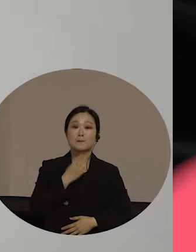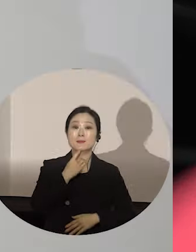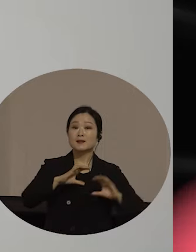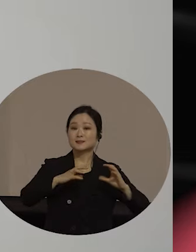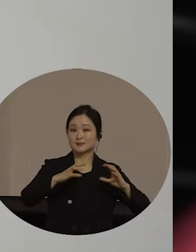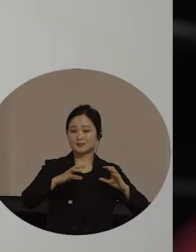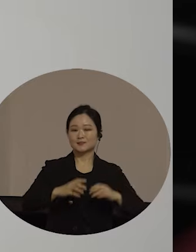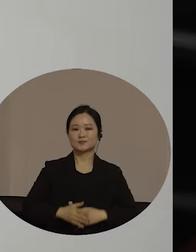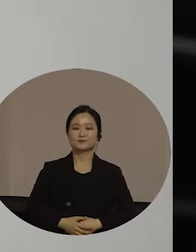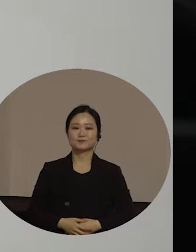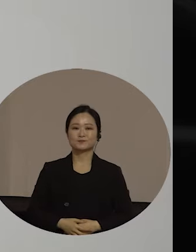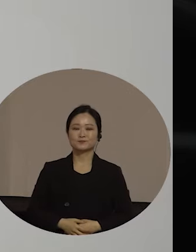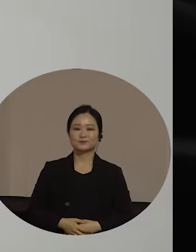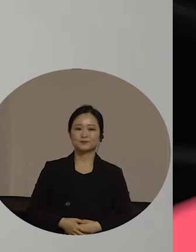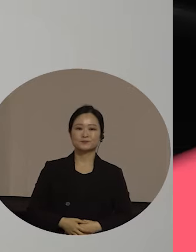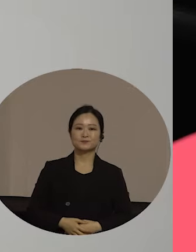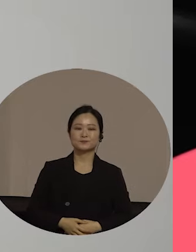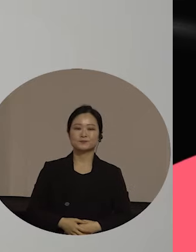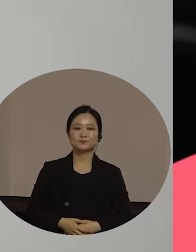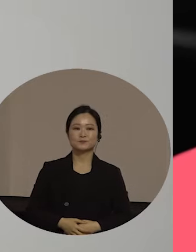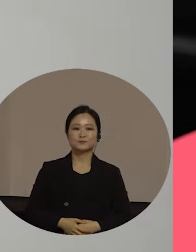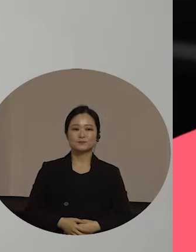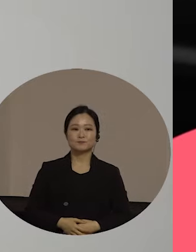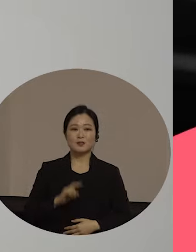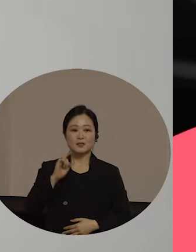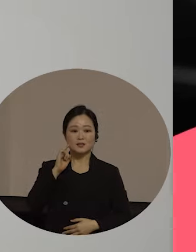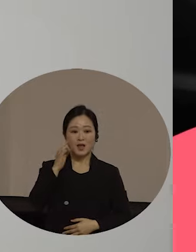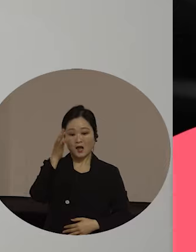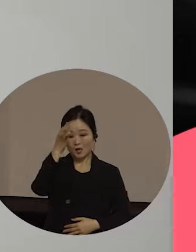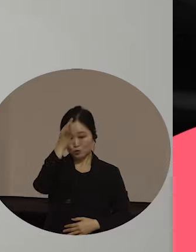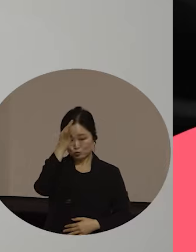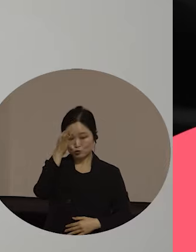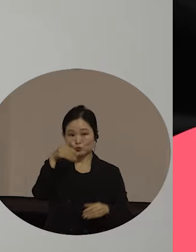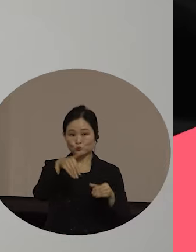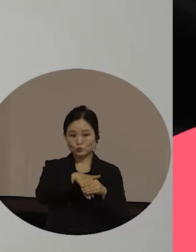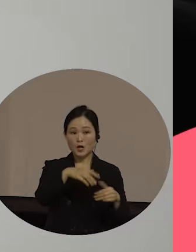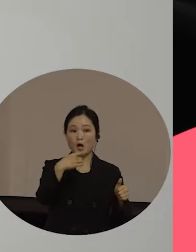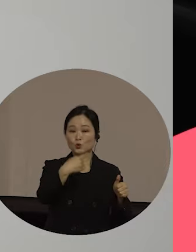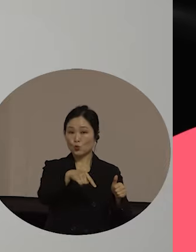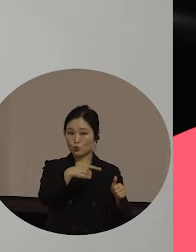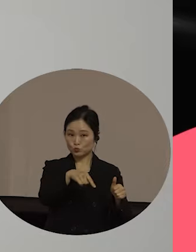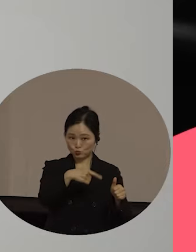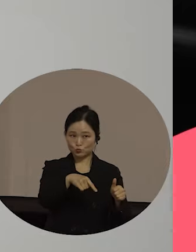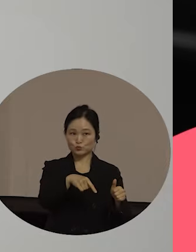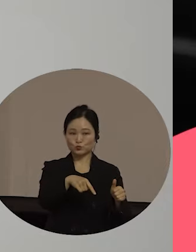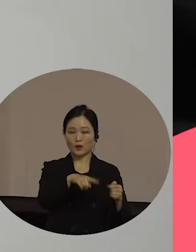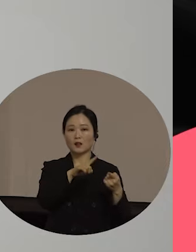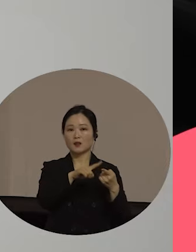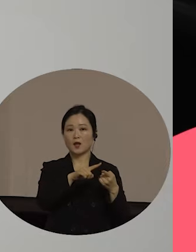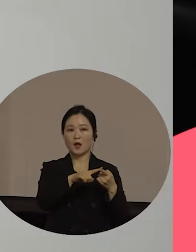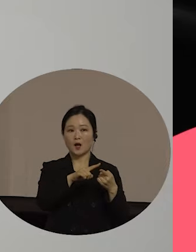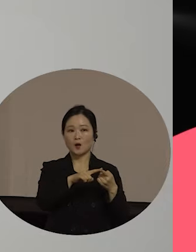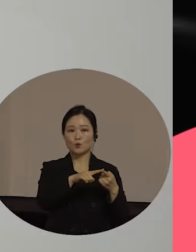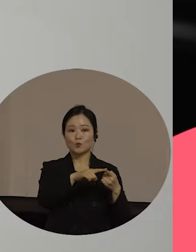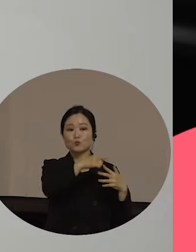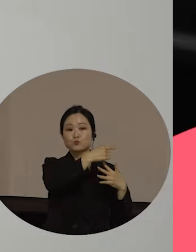we have arts and cultural education in the curriculums in different education